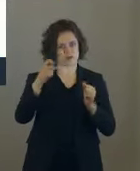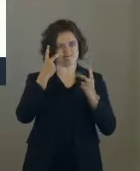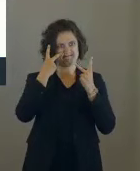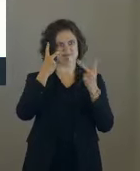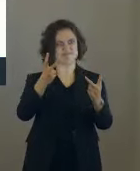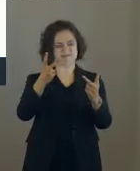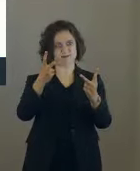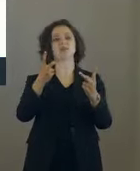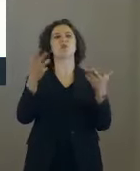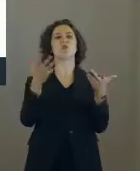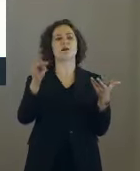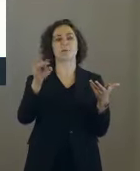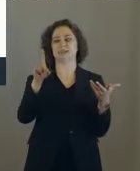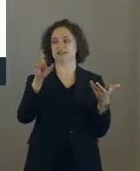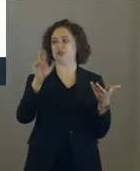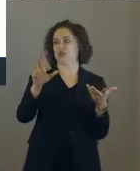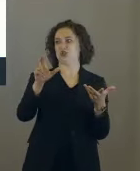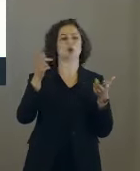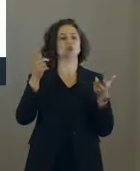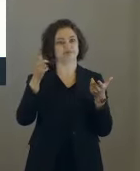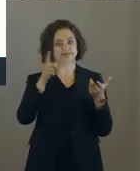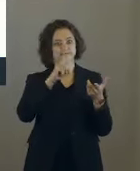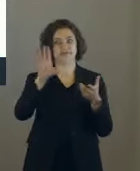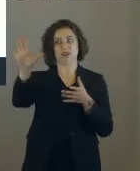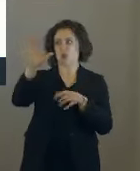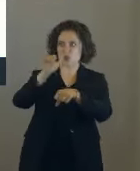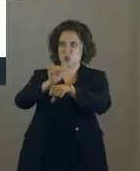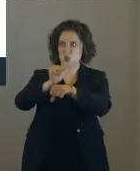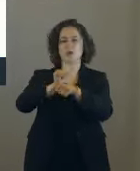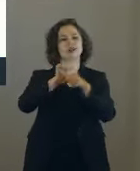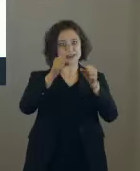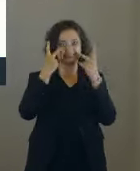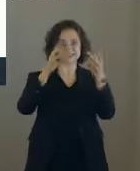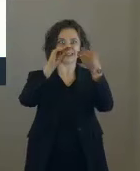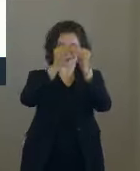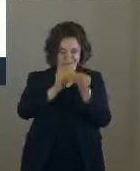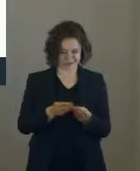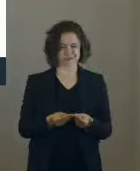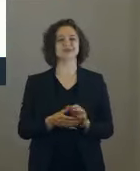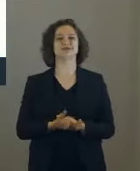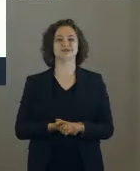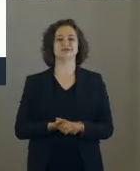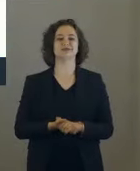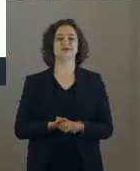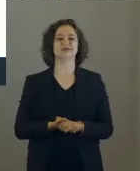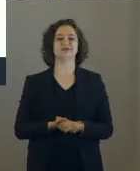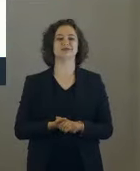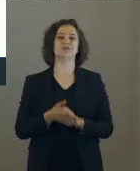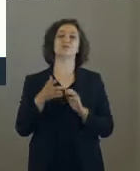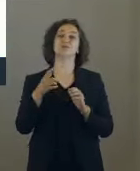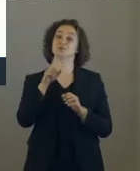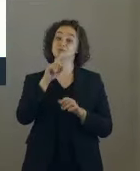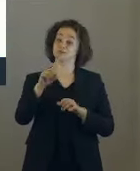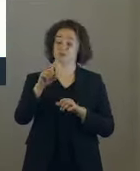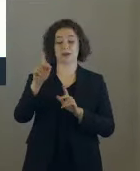aspects of the work that MDCR does across the board. This means with this undertaking, we have individuals who can